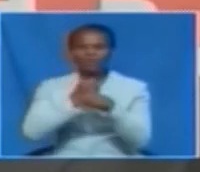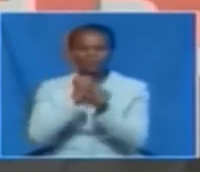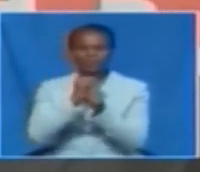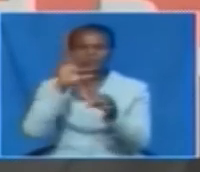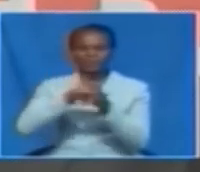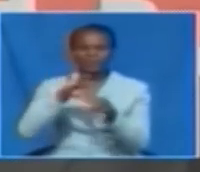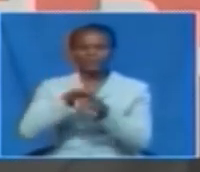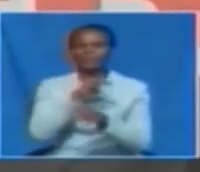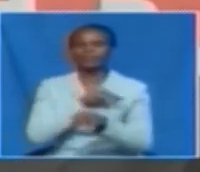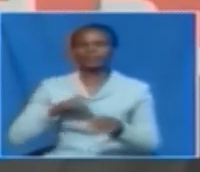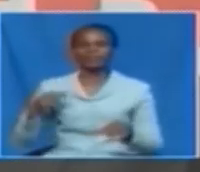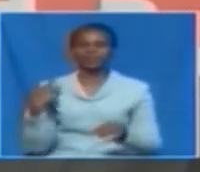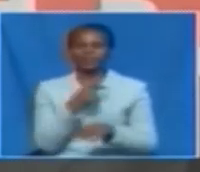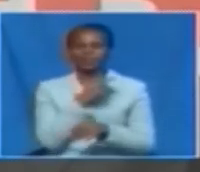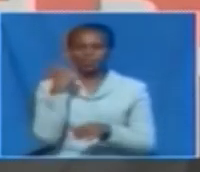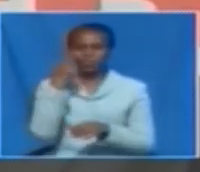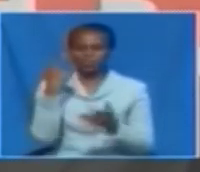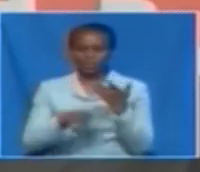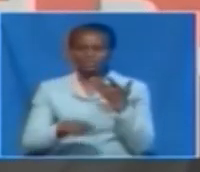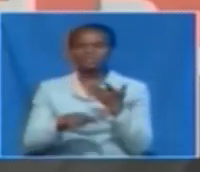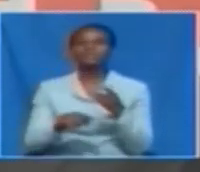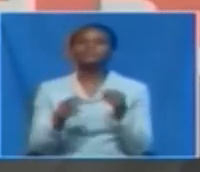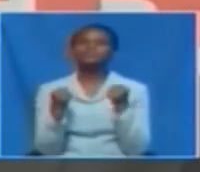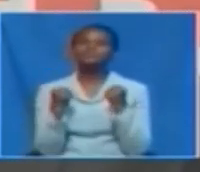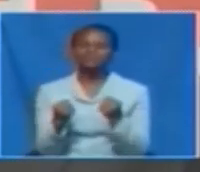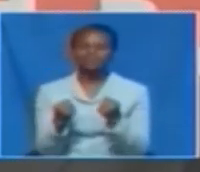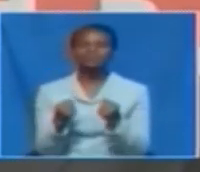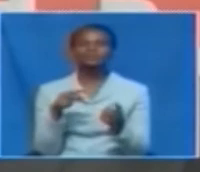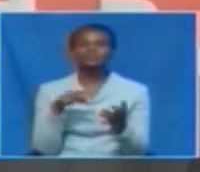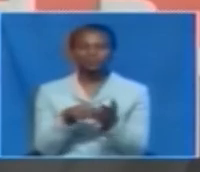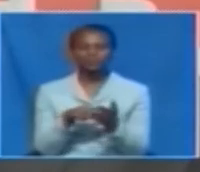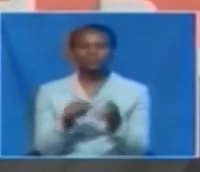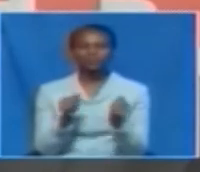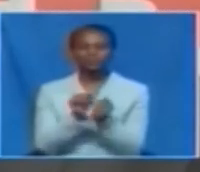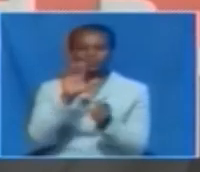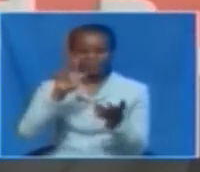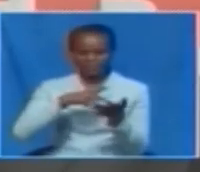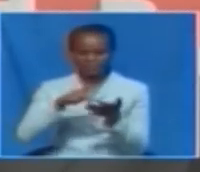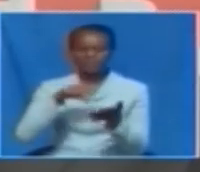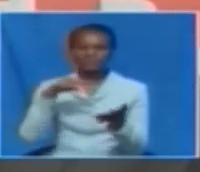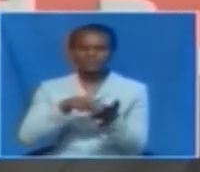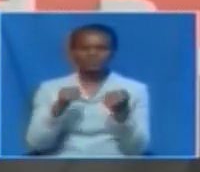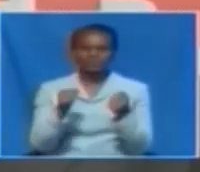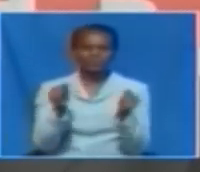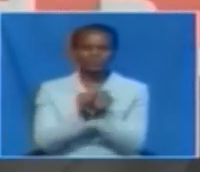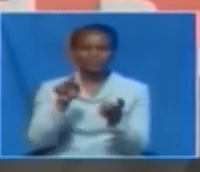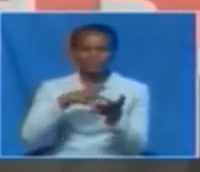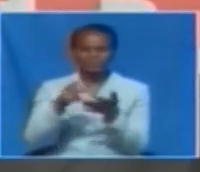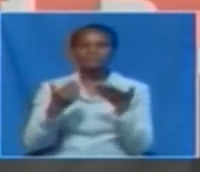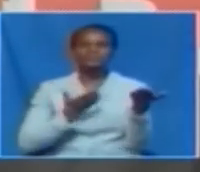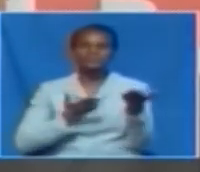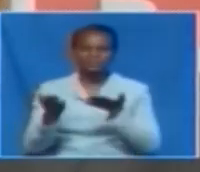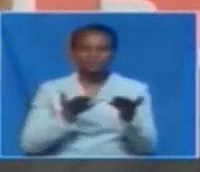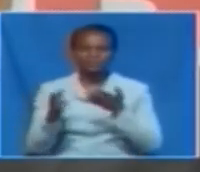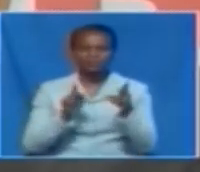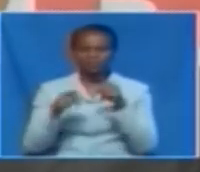election, members of parliament, are those who are going to stay steady. Steady with their parties. Steady with the parties they have served.